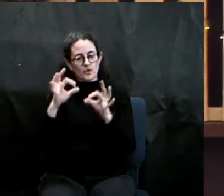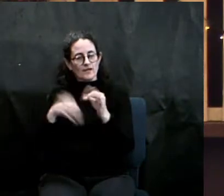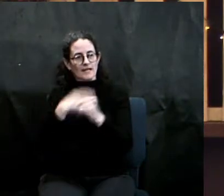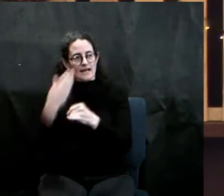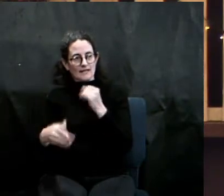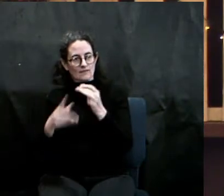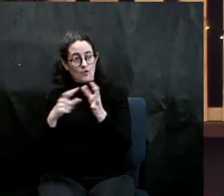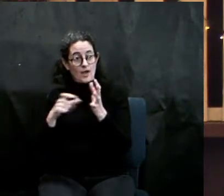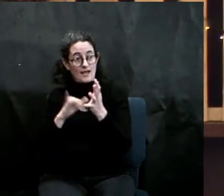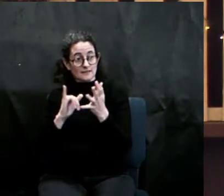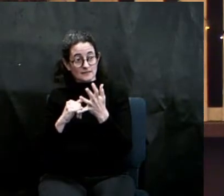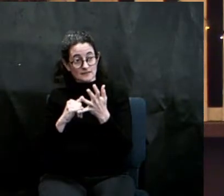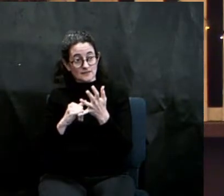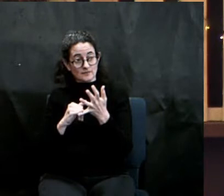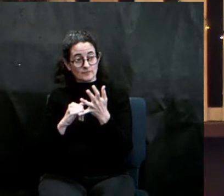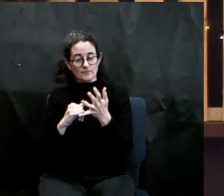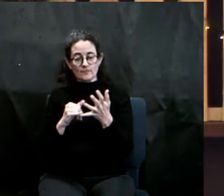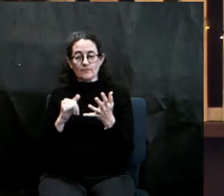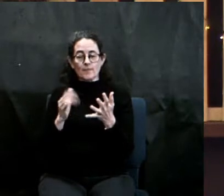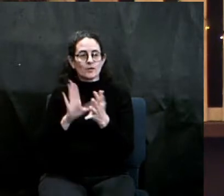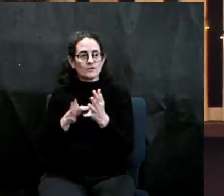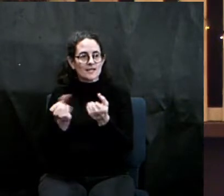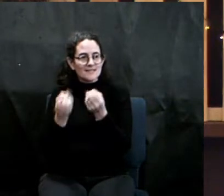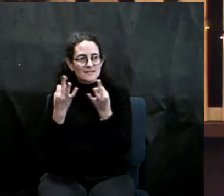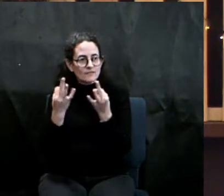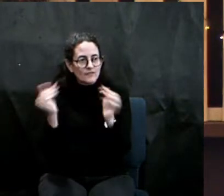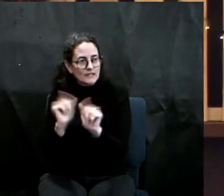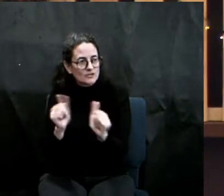Acts without finishing the story.